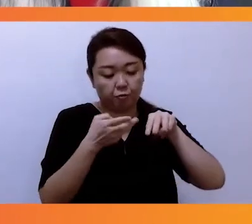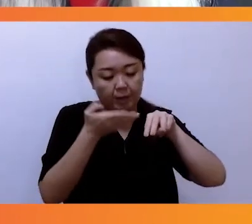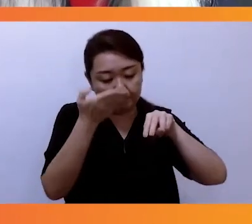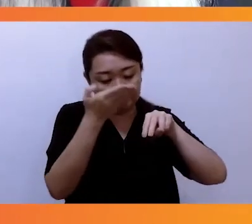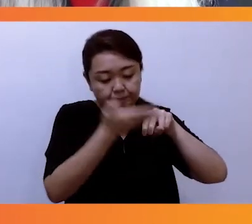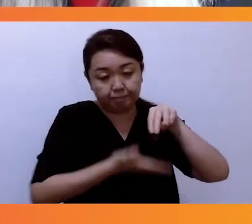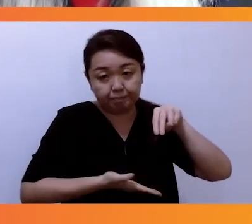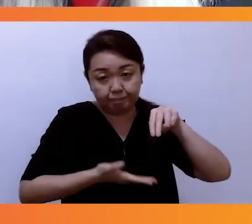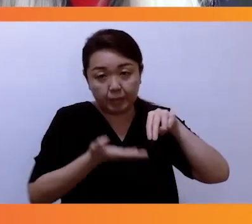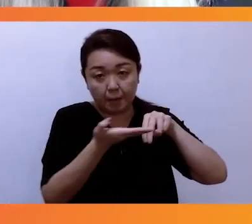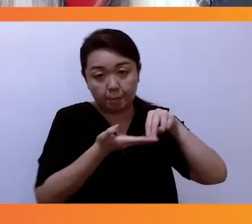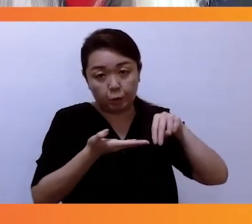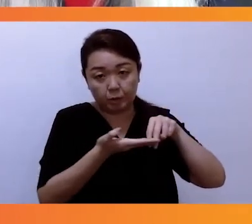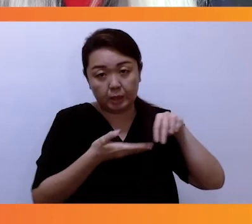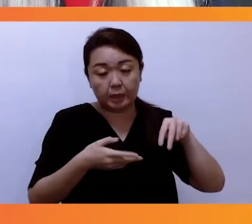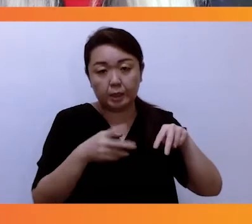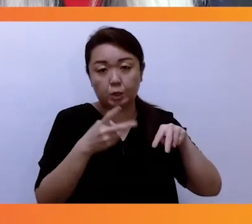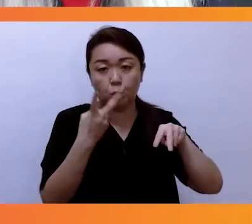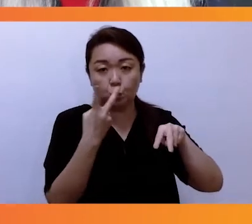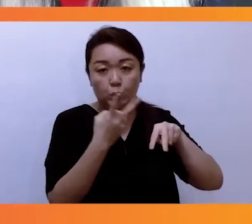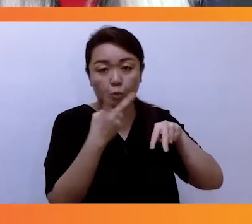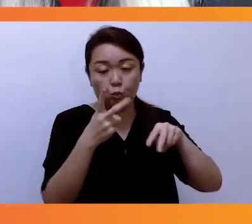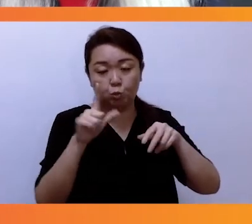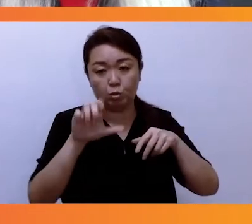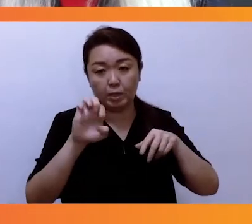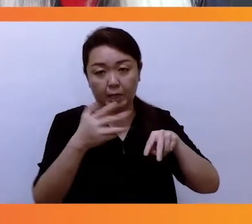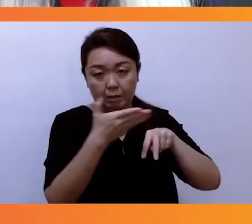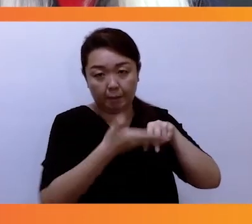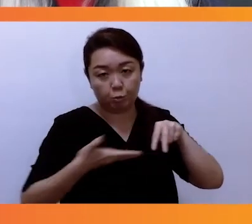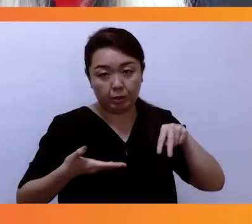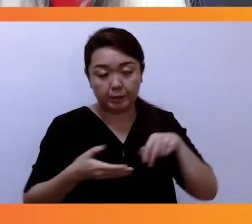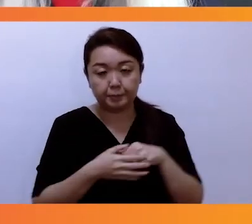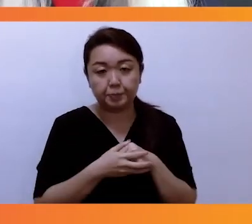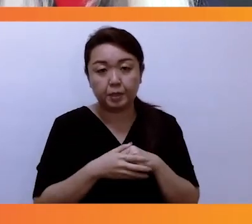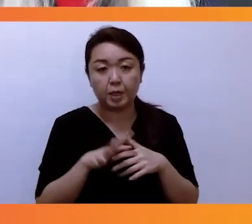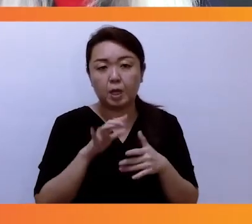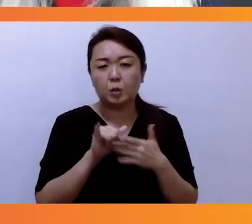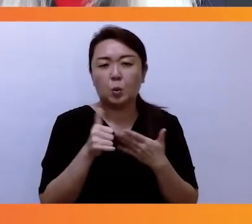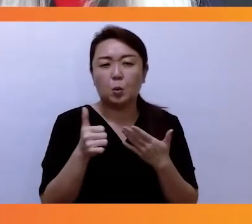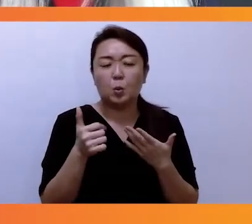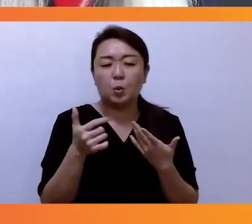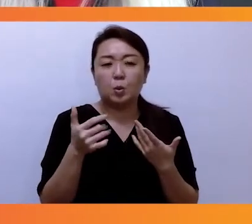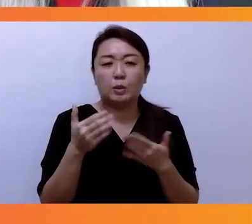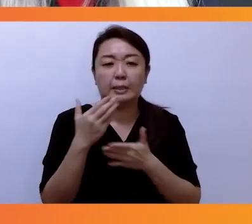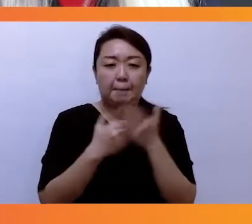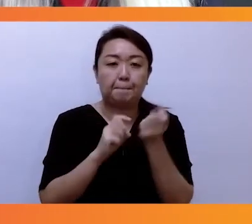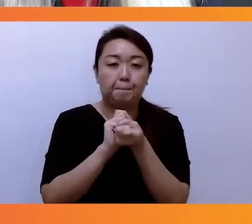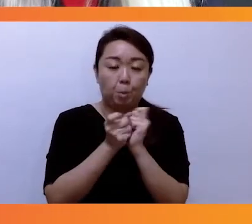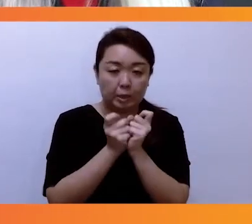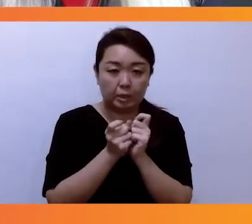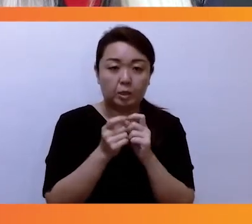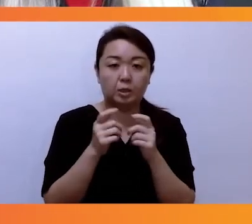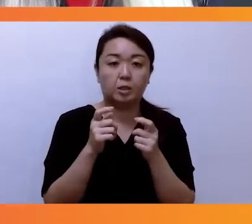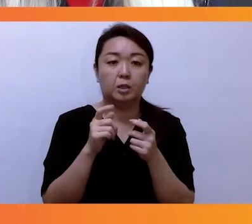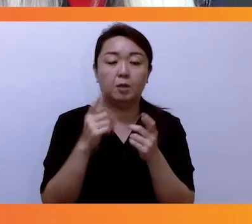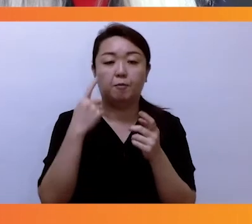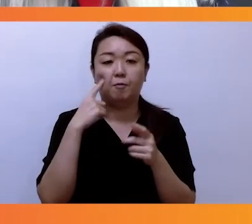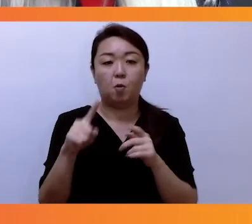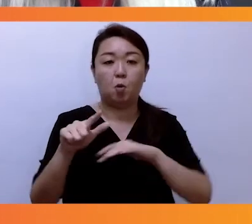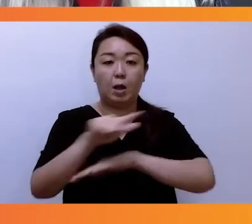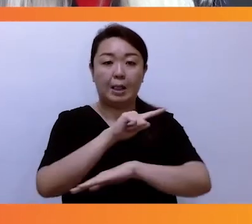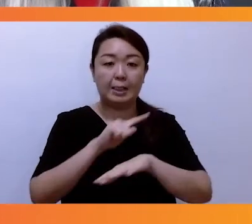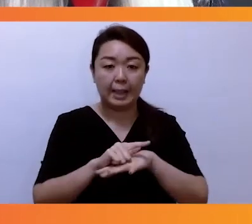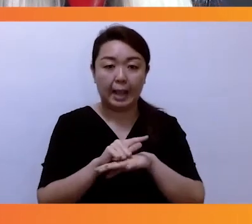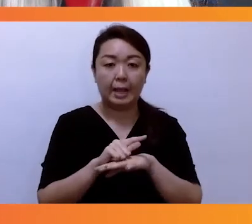the double leg amputee. So what modifications might be necessary to consider in